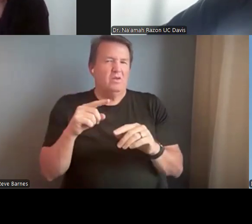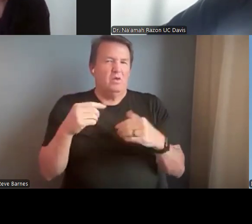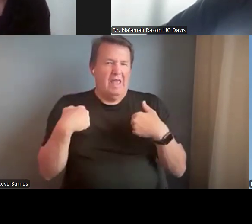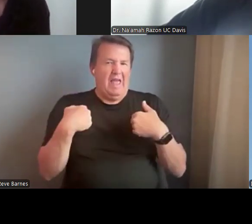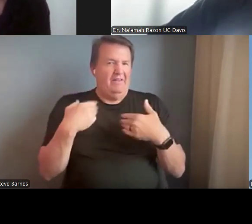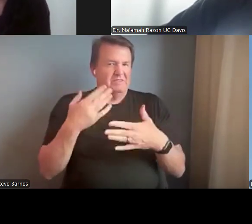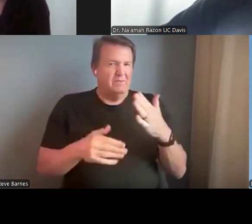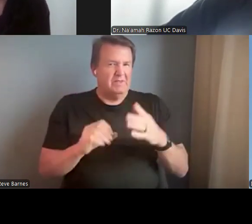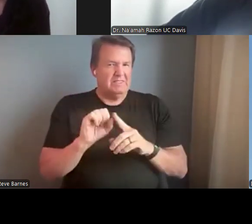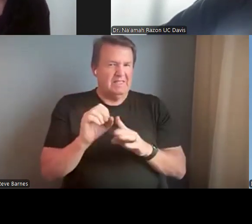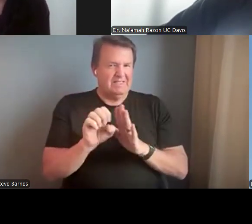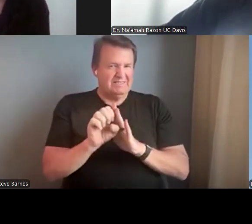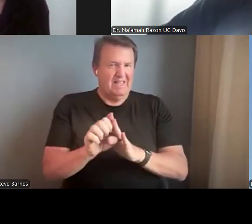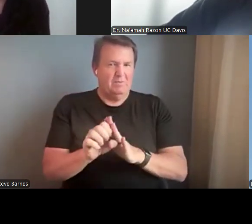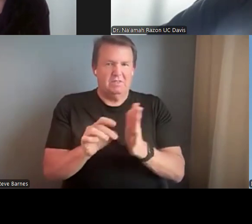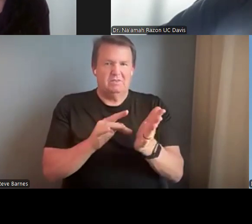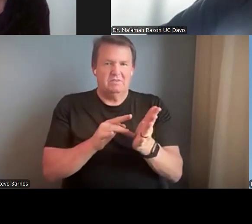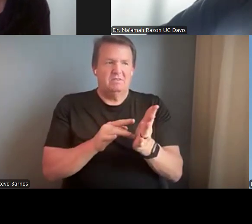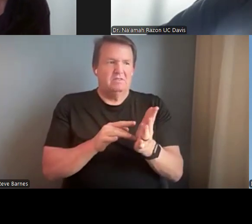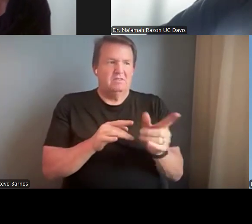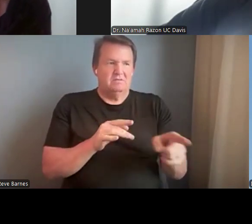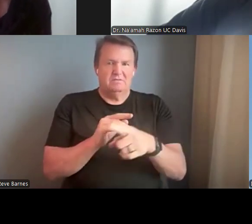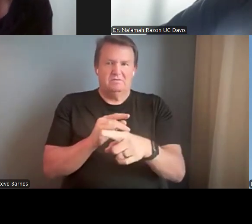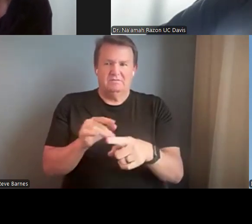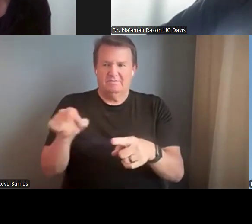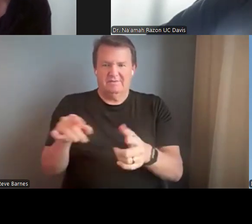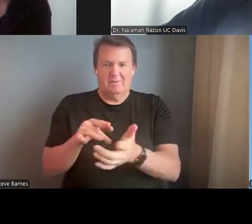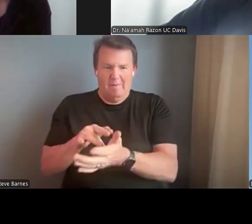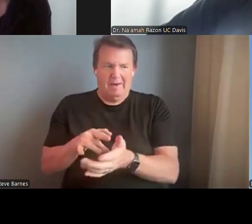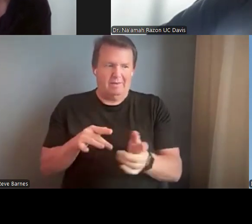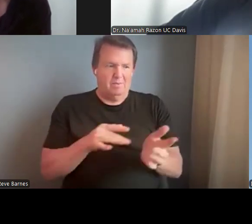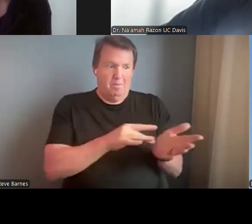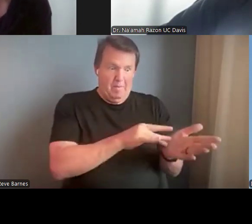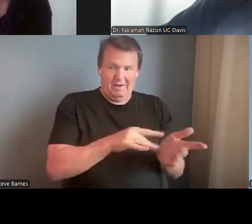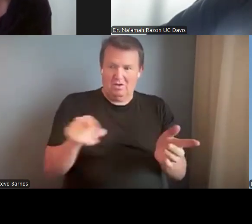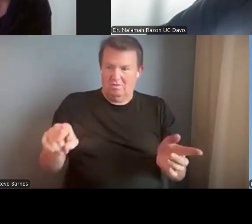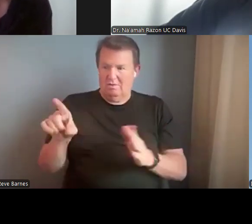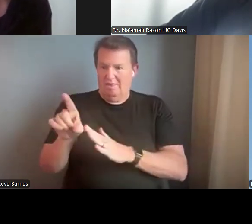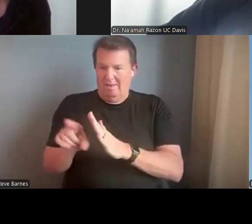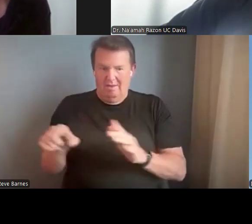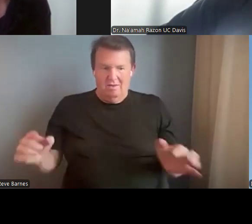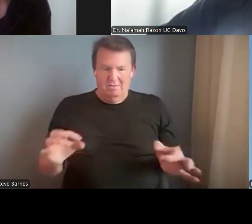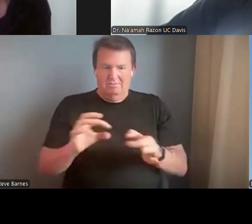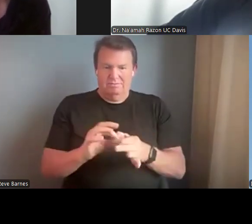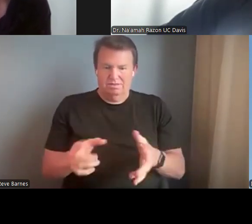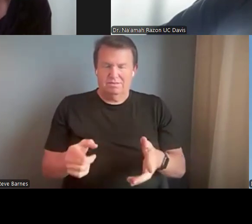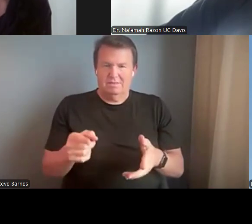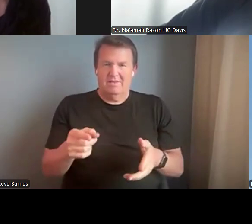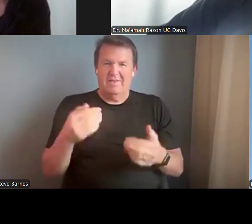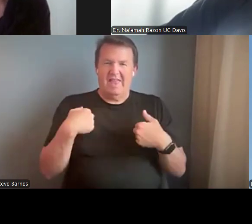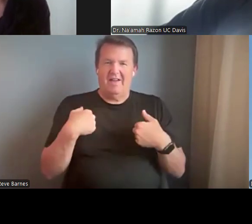examples of like the medical legal partnership that we've looked at like has very discrete ways that they